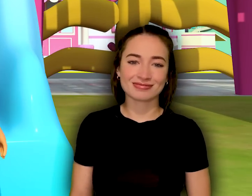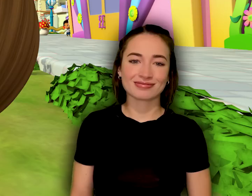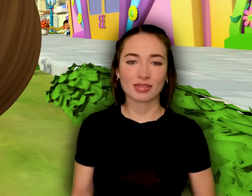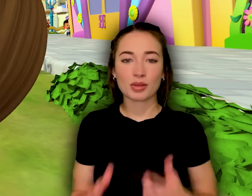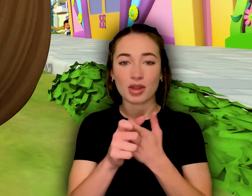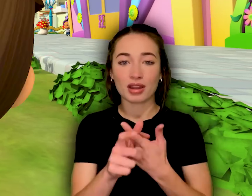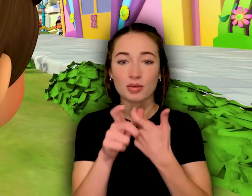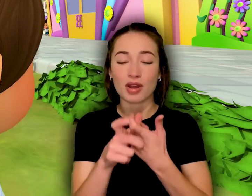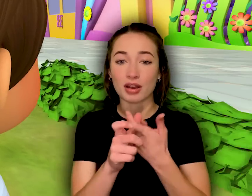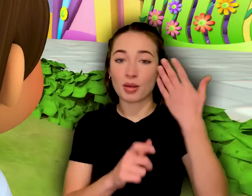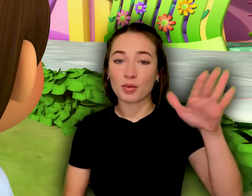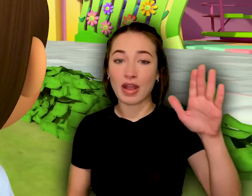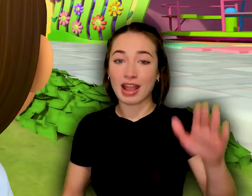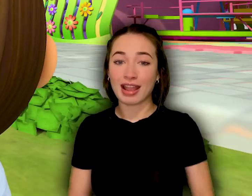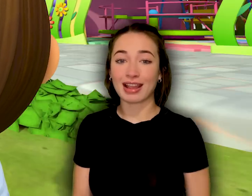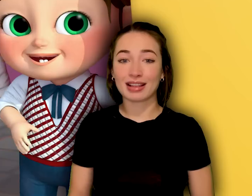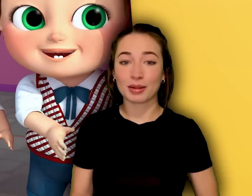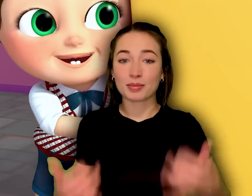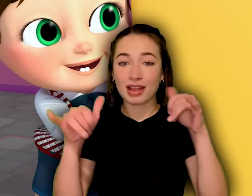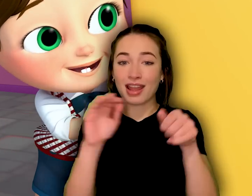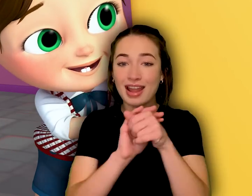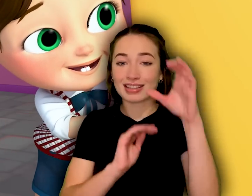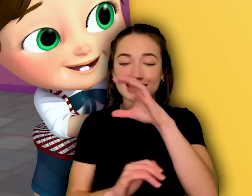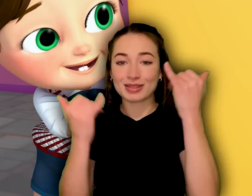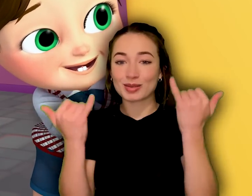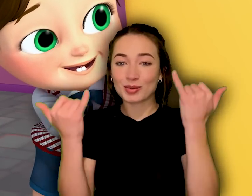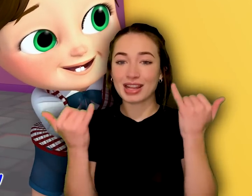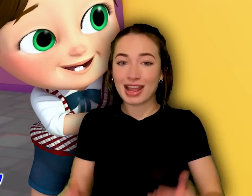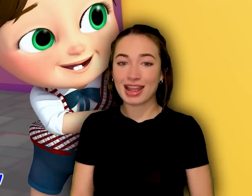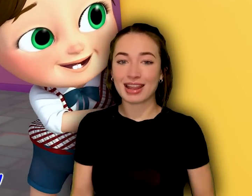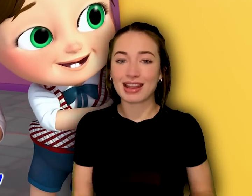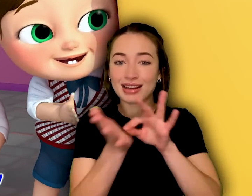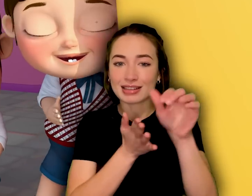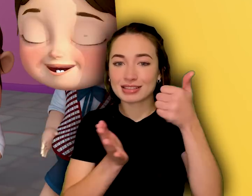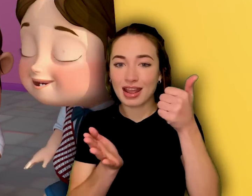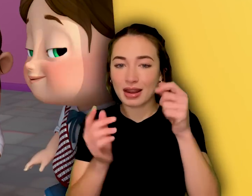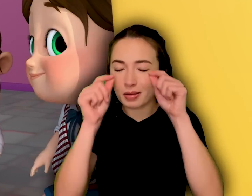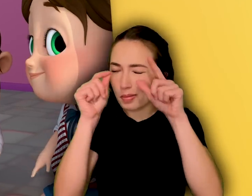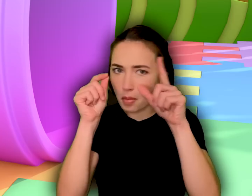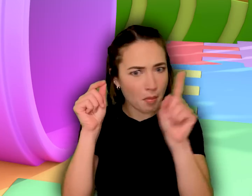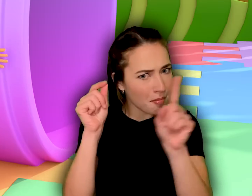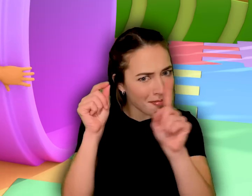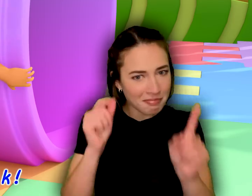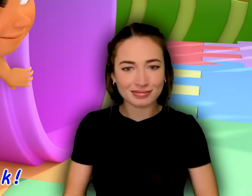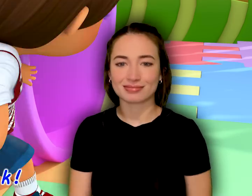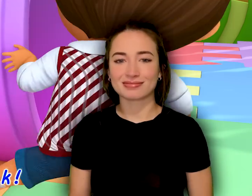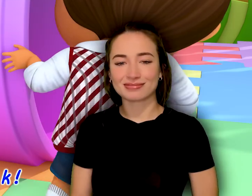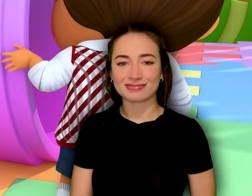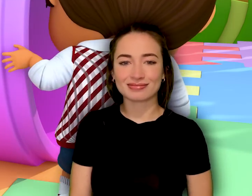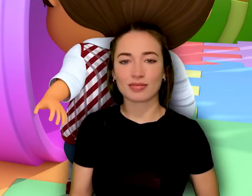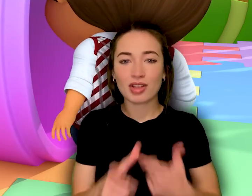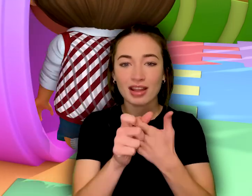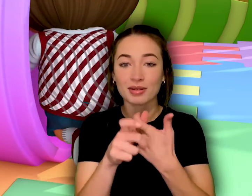seek run run run away we'll play hide and seek today count to 10 don't sneak a